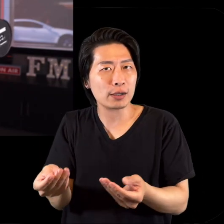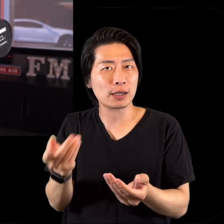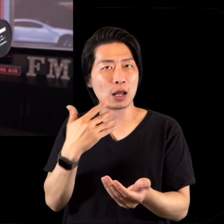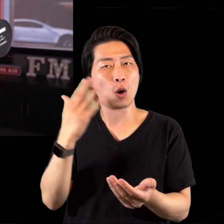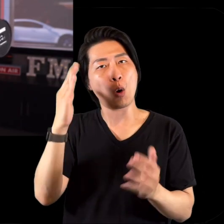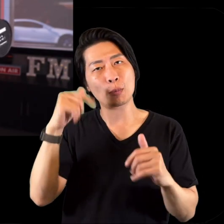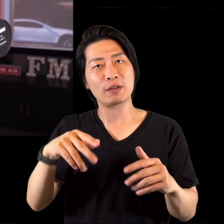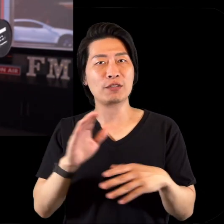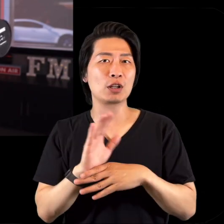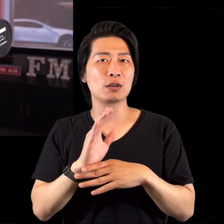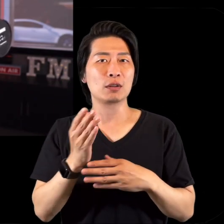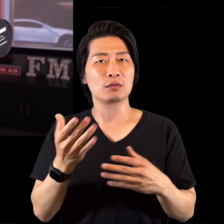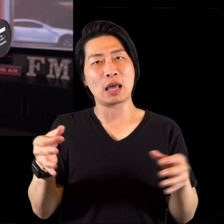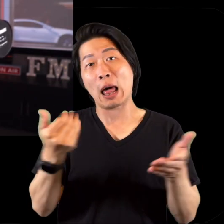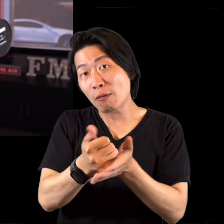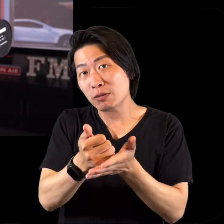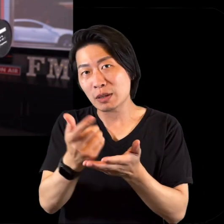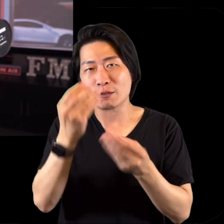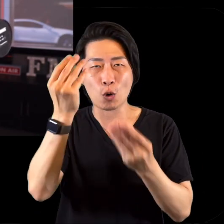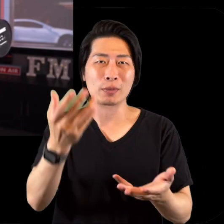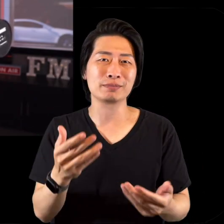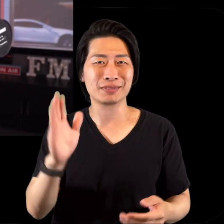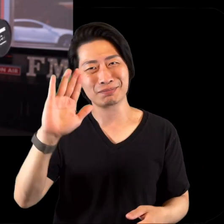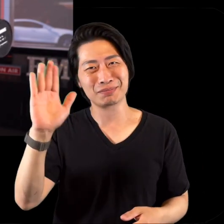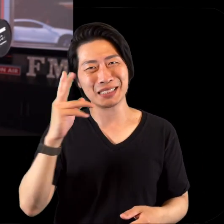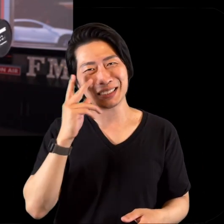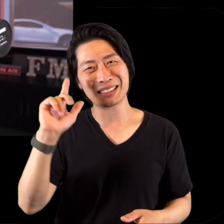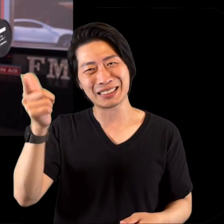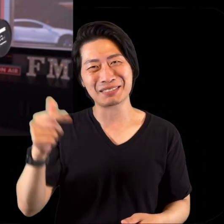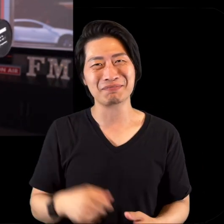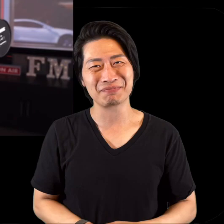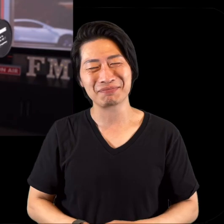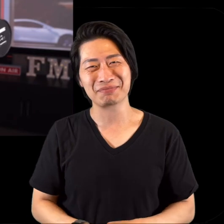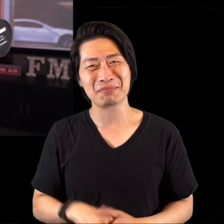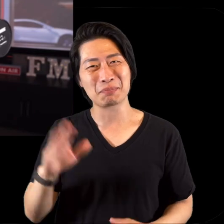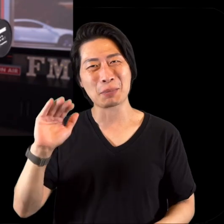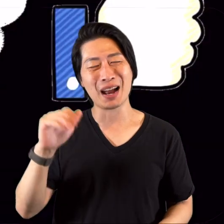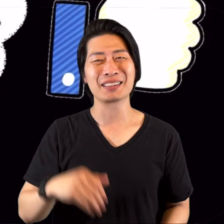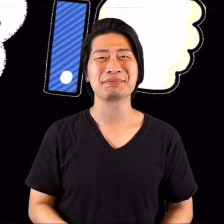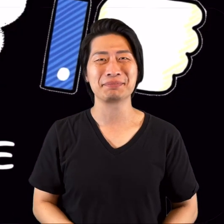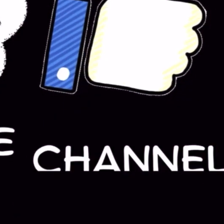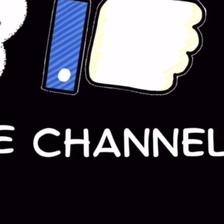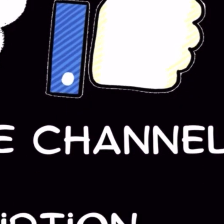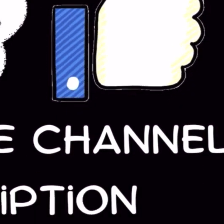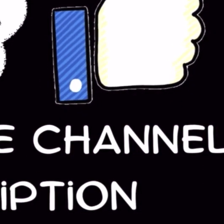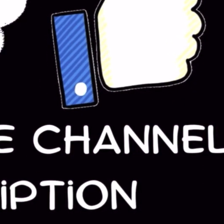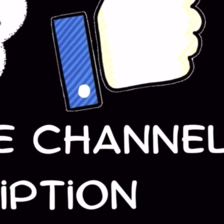future. And I really hope this video was informative and helpful. We'll see you in the next one. Take it easy, everybody. Bye-bye.